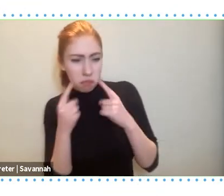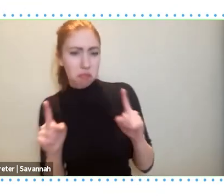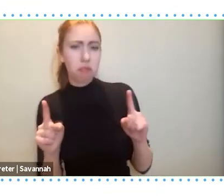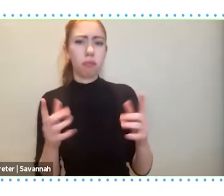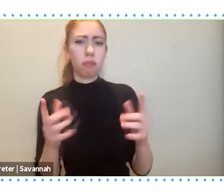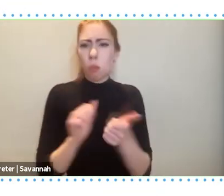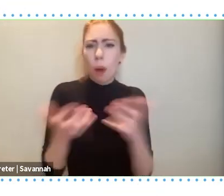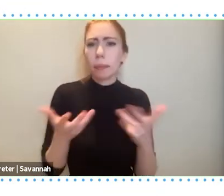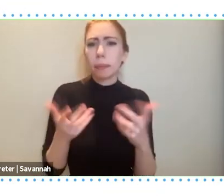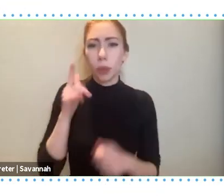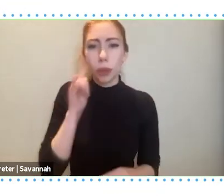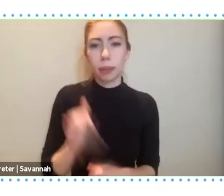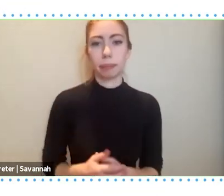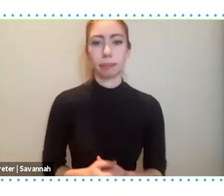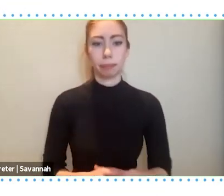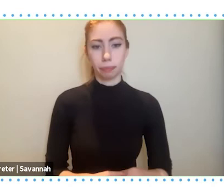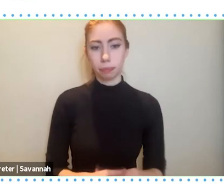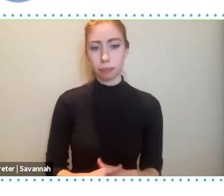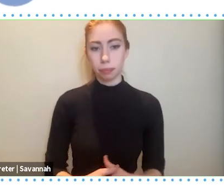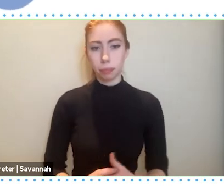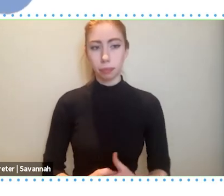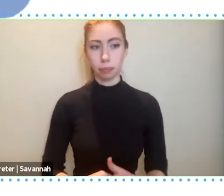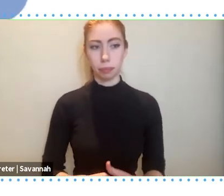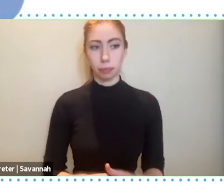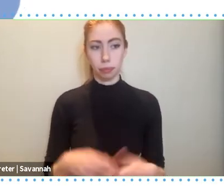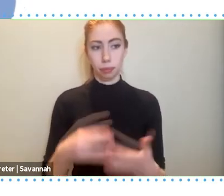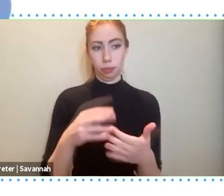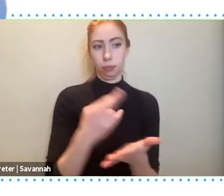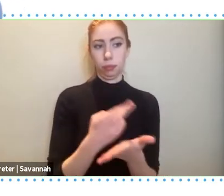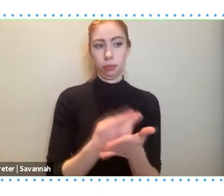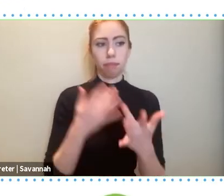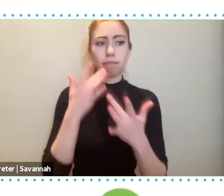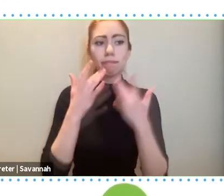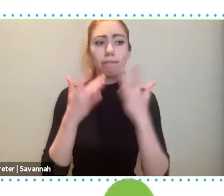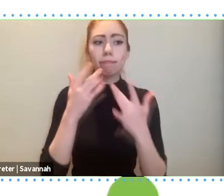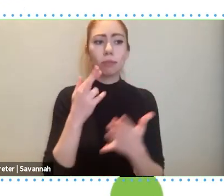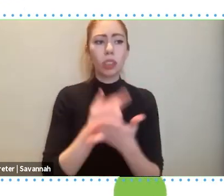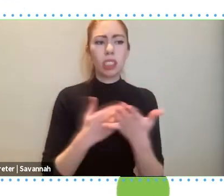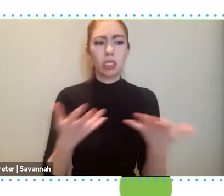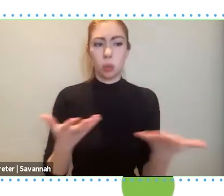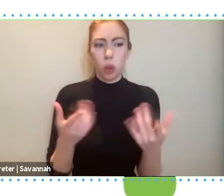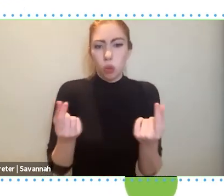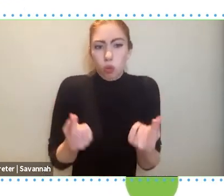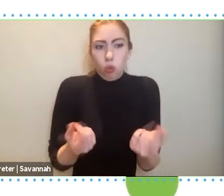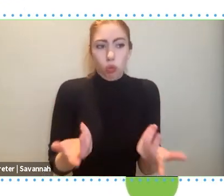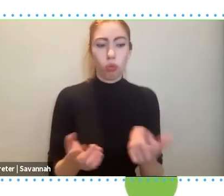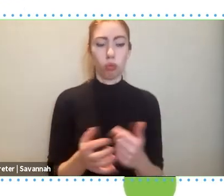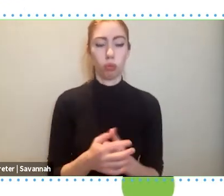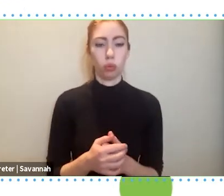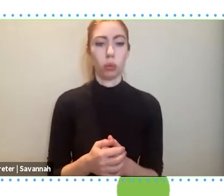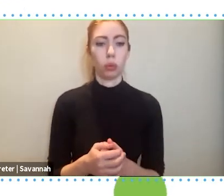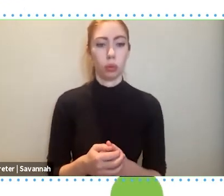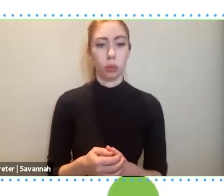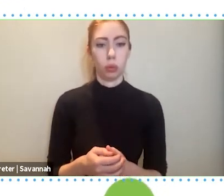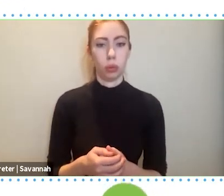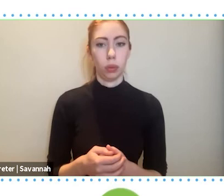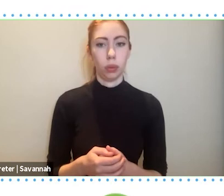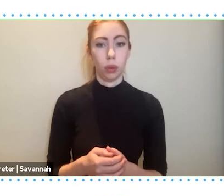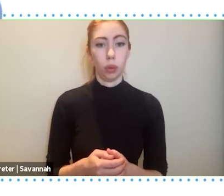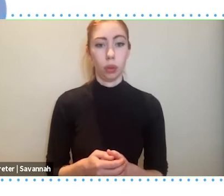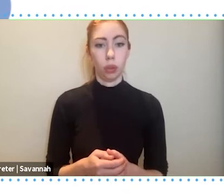was looking at trying to create a bit of a workbook or a pathway or a tool for organizations maybe to sit down to do